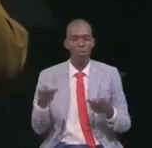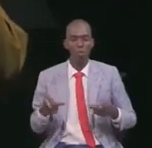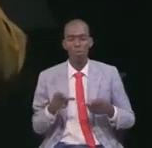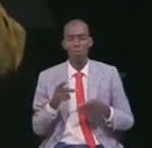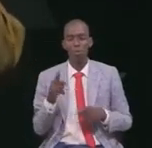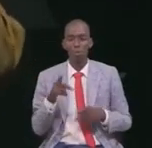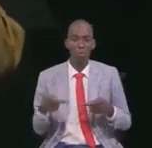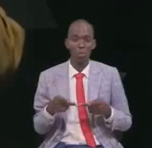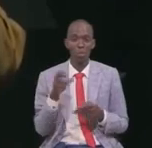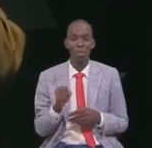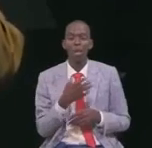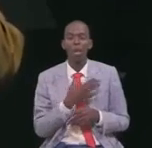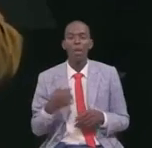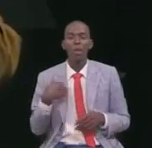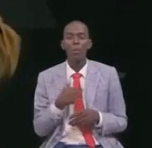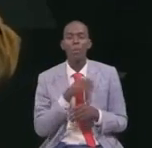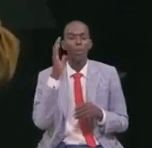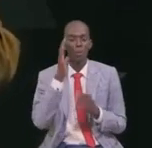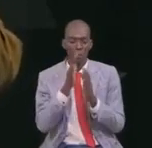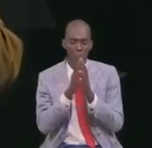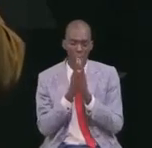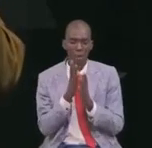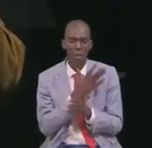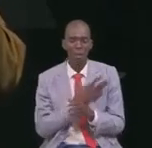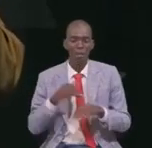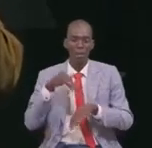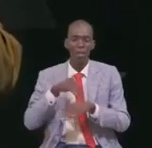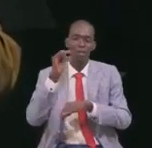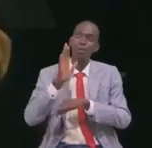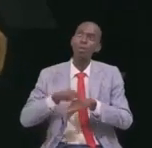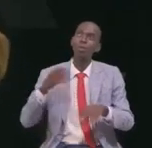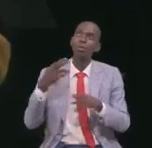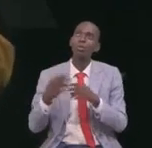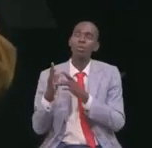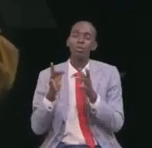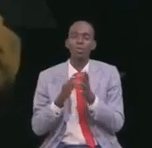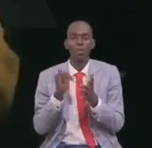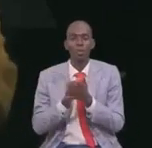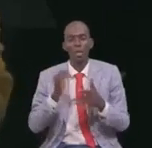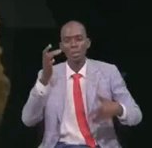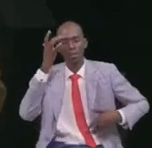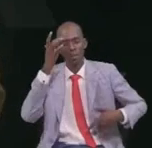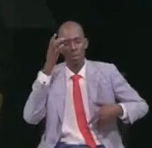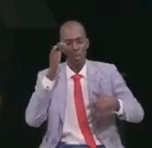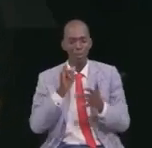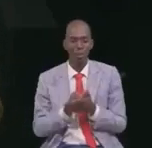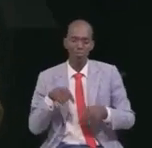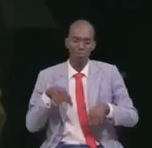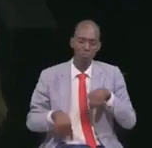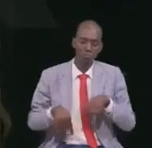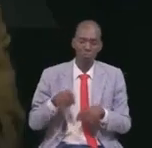pray now at the mention of the name of Jesus. That infirmity, that sickness, that paralysis,